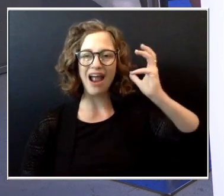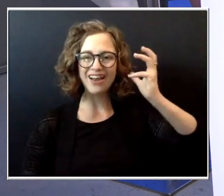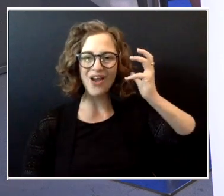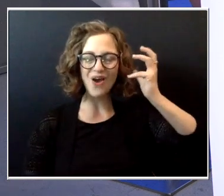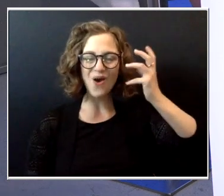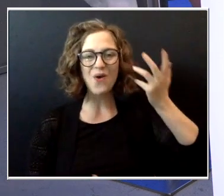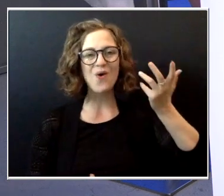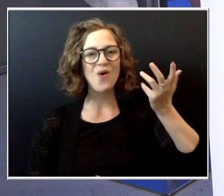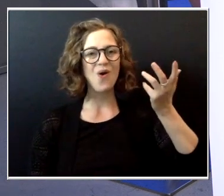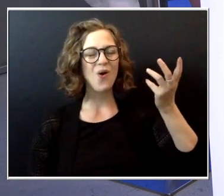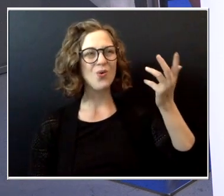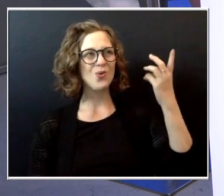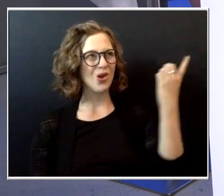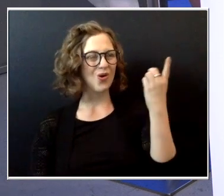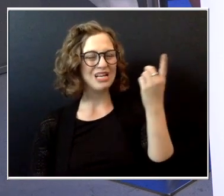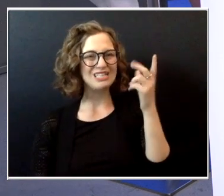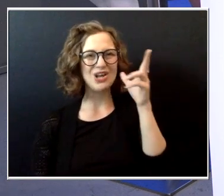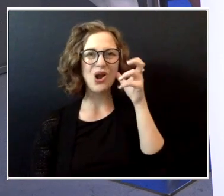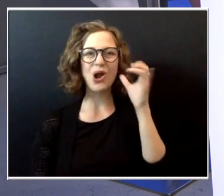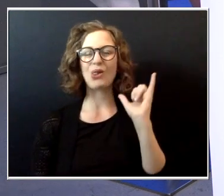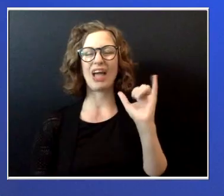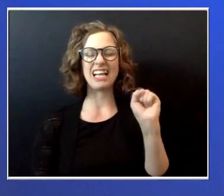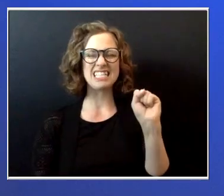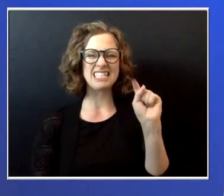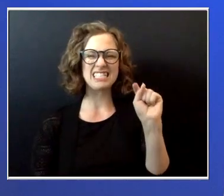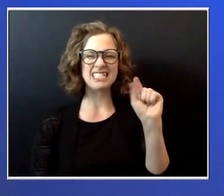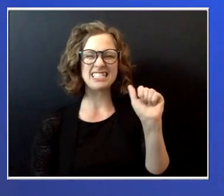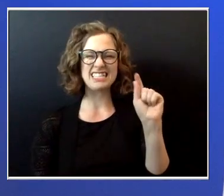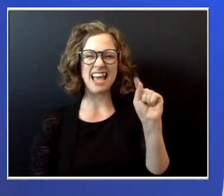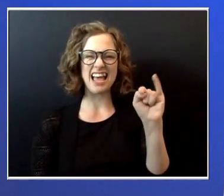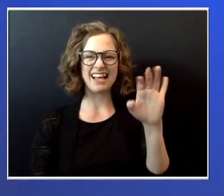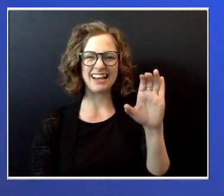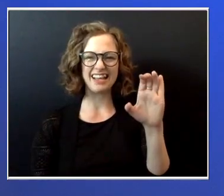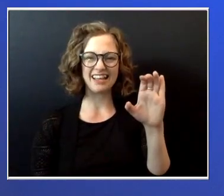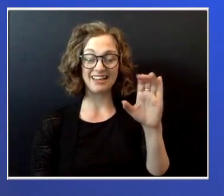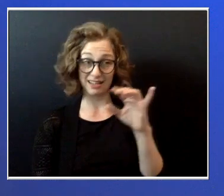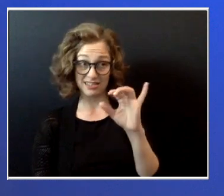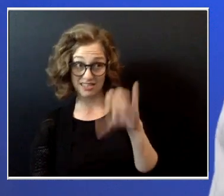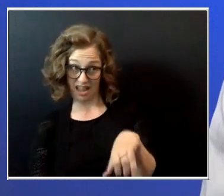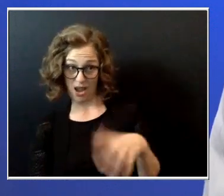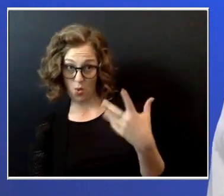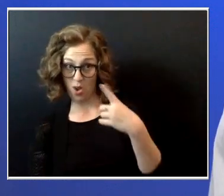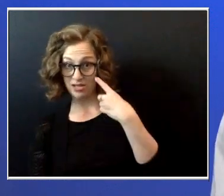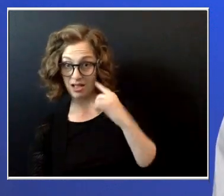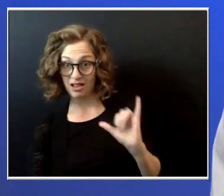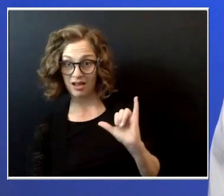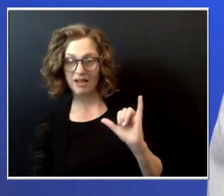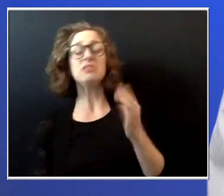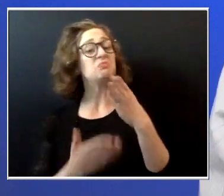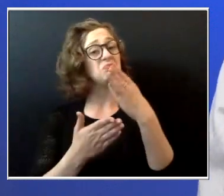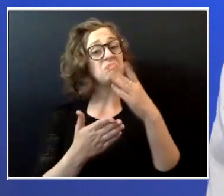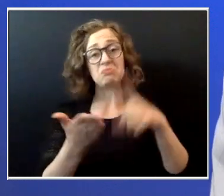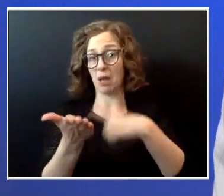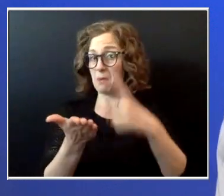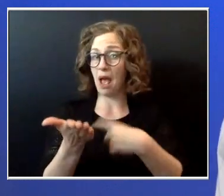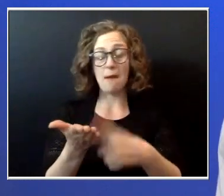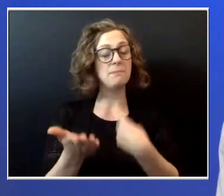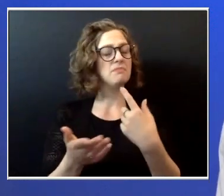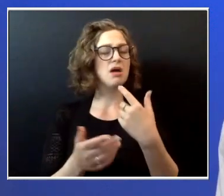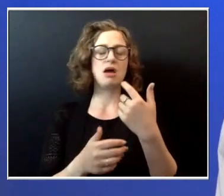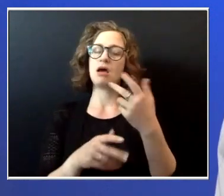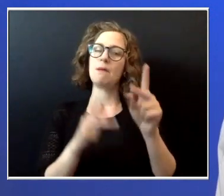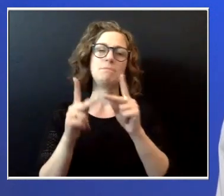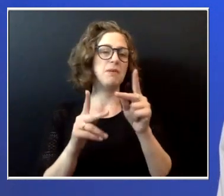like that. Is that it? For some people, Yeah. And I've heard every description on the planet. It can be ringing, buzzing. Cicada noise is